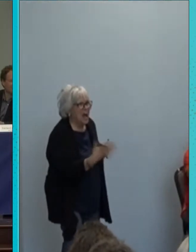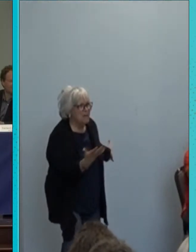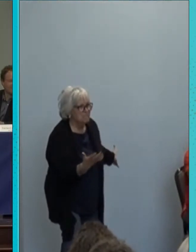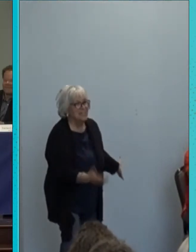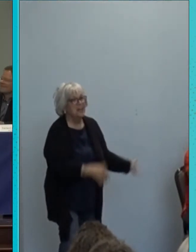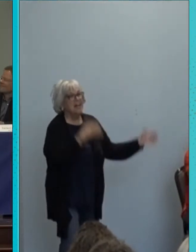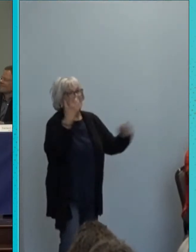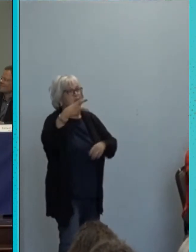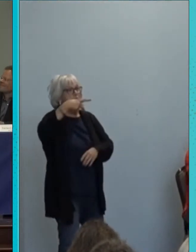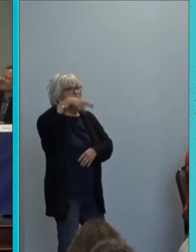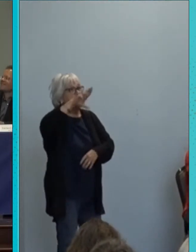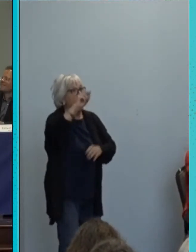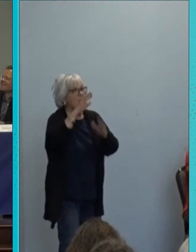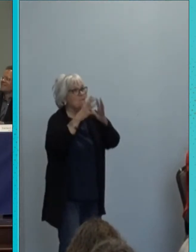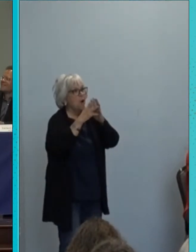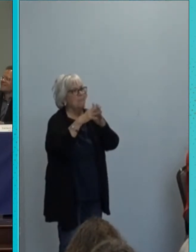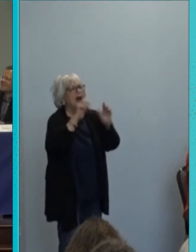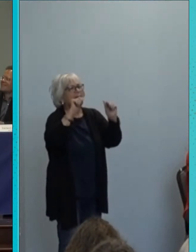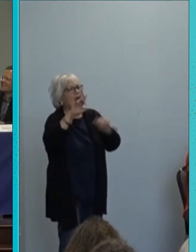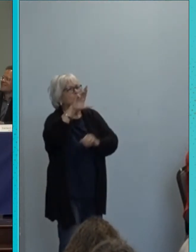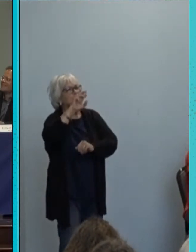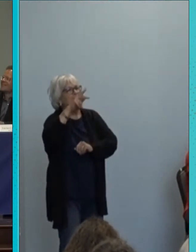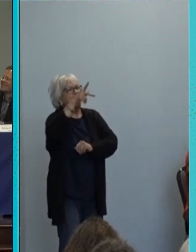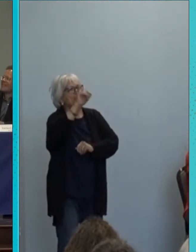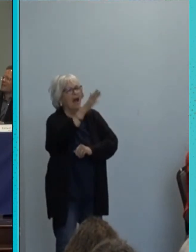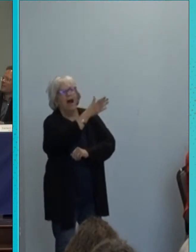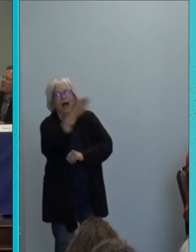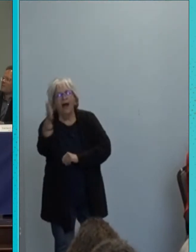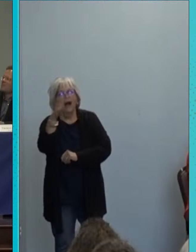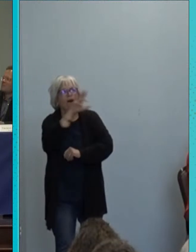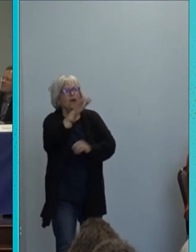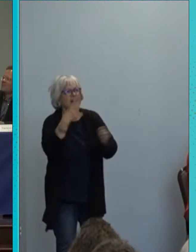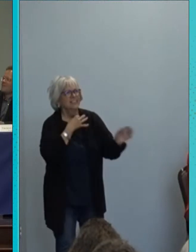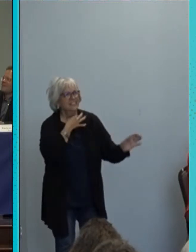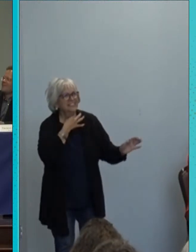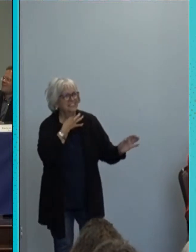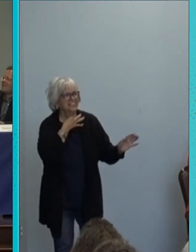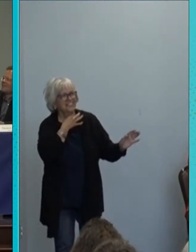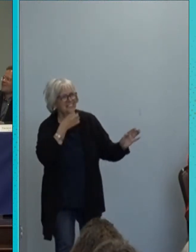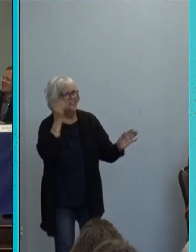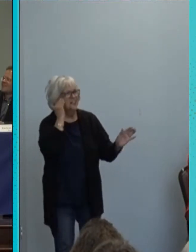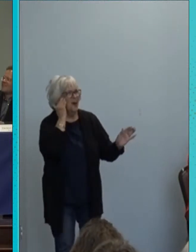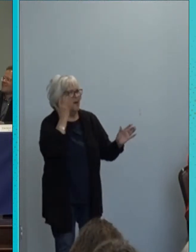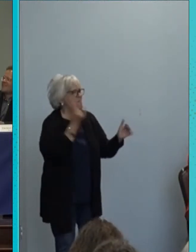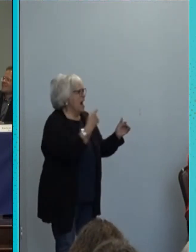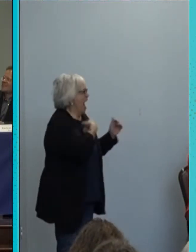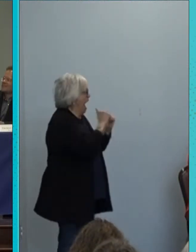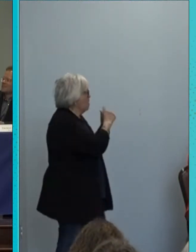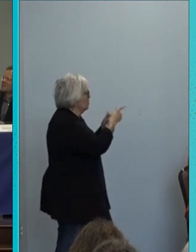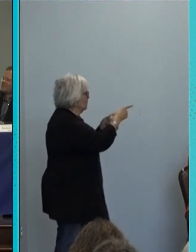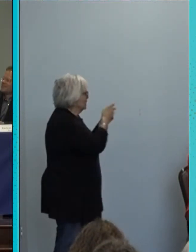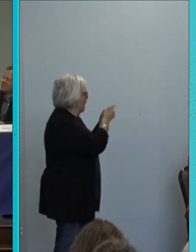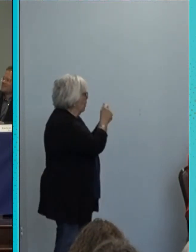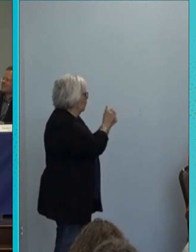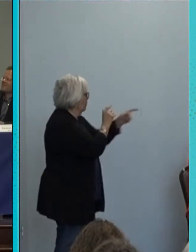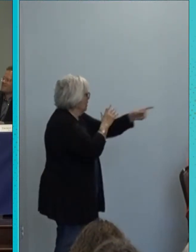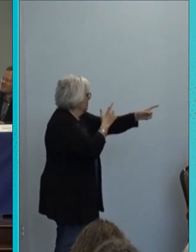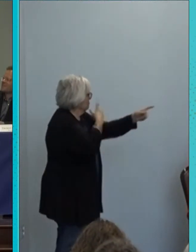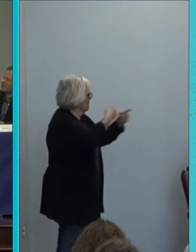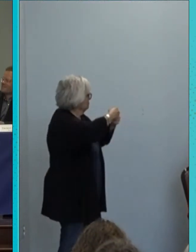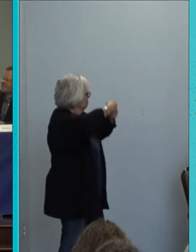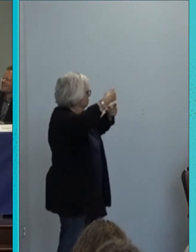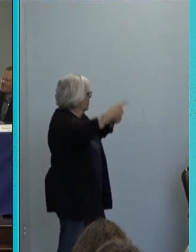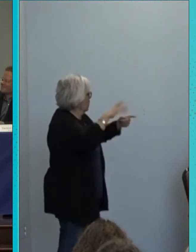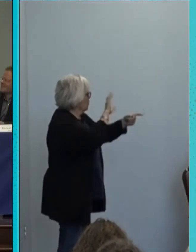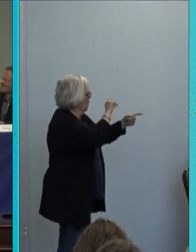before myself, and I was like, oh, what happened? I missed it. So I always watch the replays to try to figure out what happened,